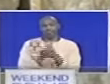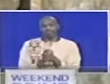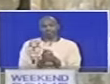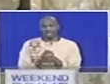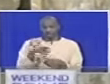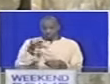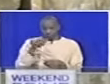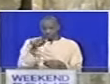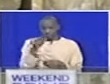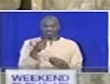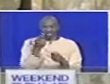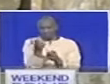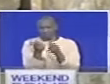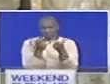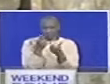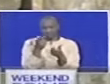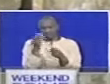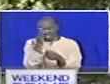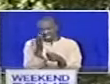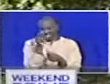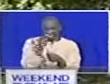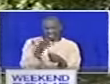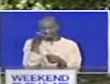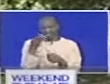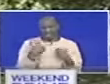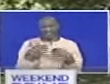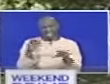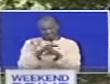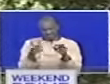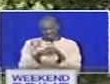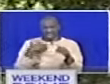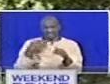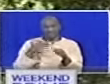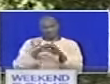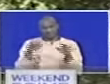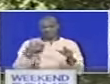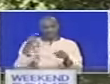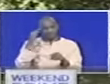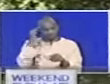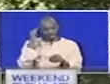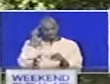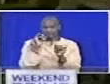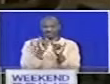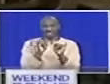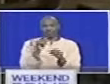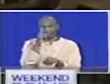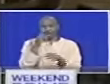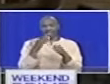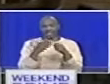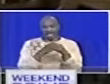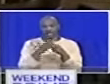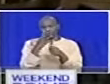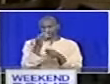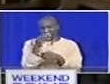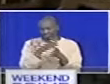Aside from minor repairs to the cracks on the walls, everything else is as it was in the late 1940s.